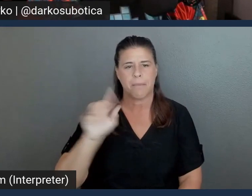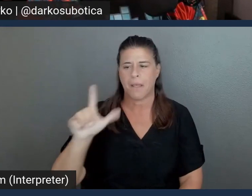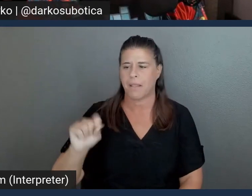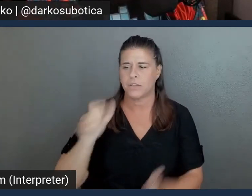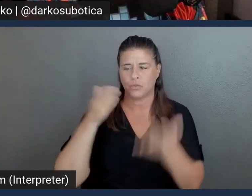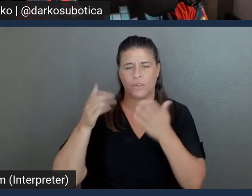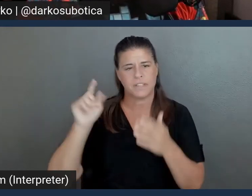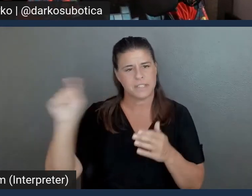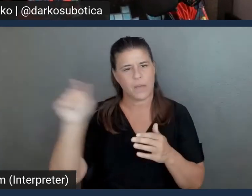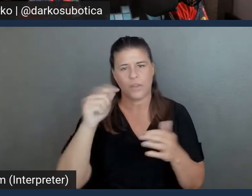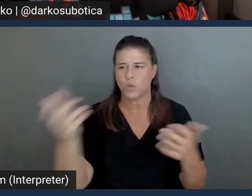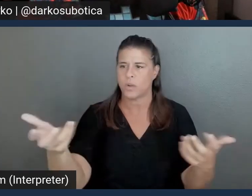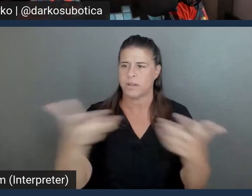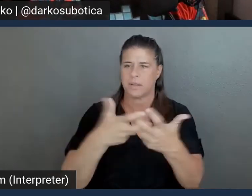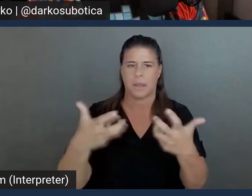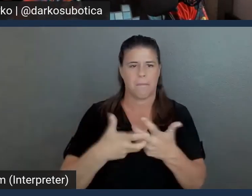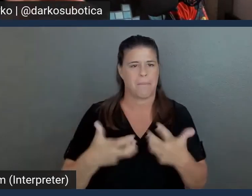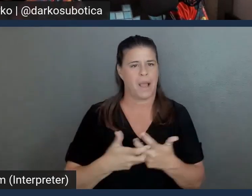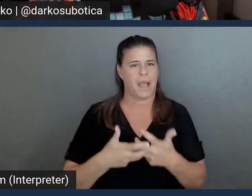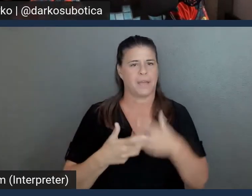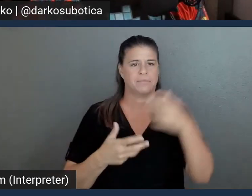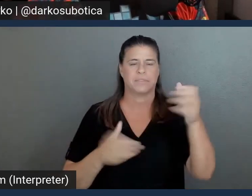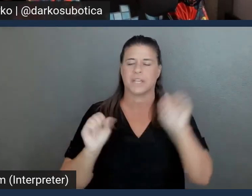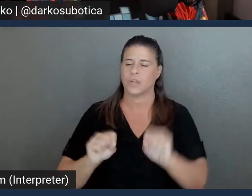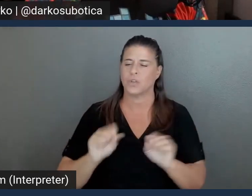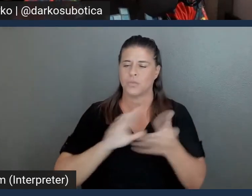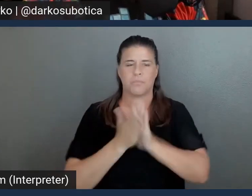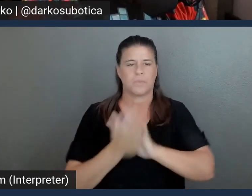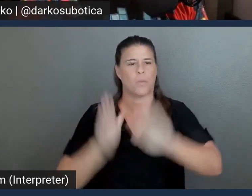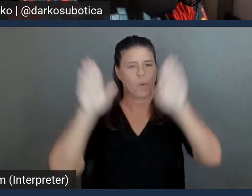kind of combine. If you mix and match, they can do wonderful things.